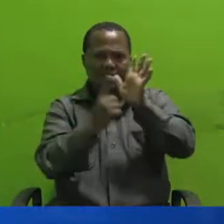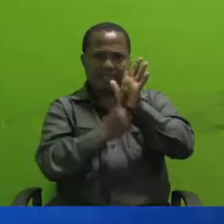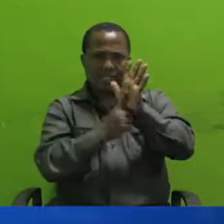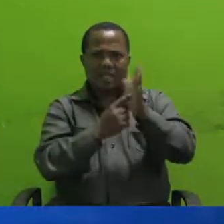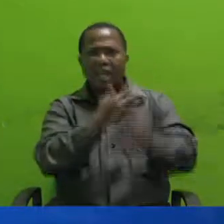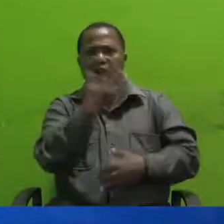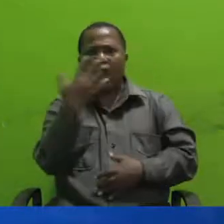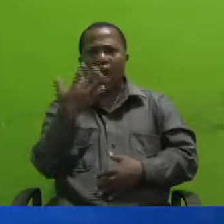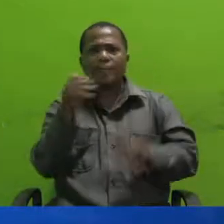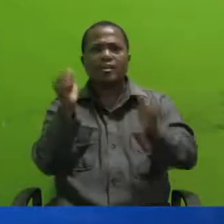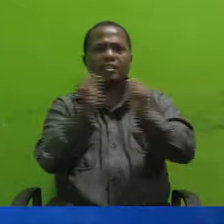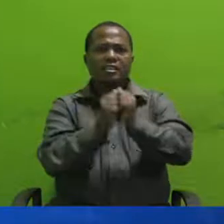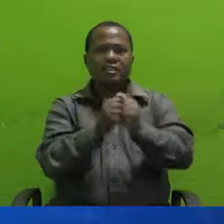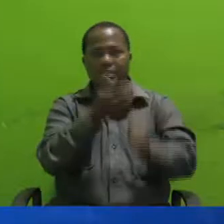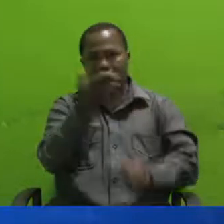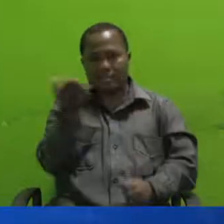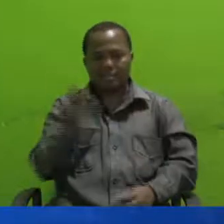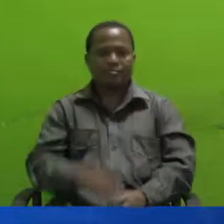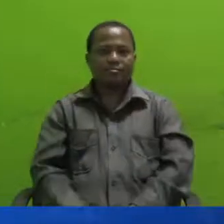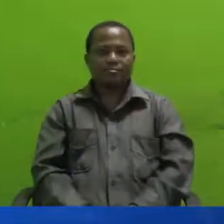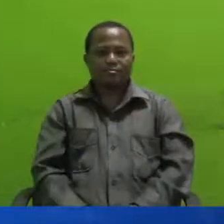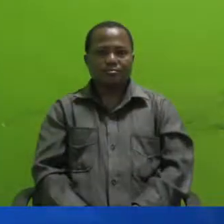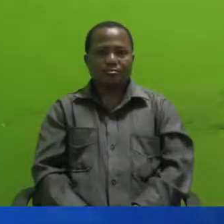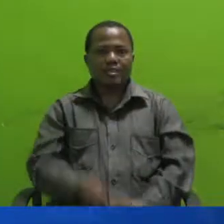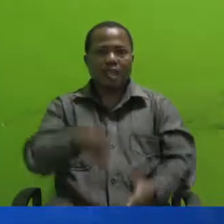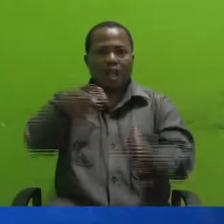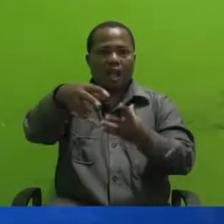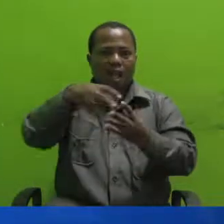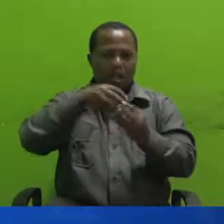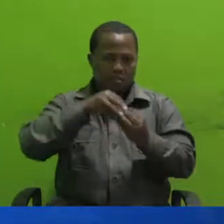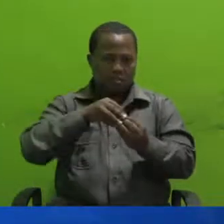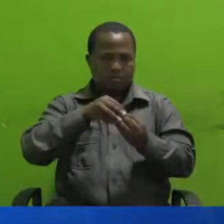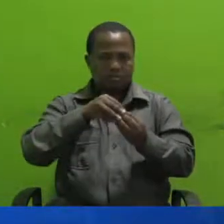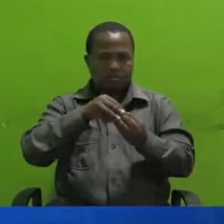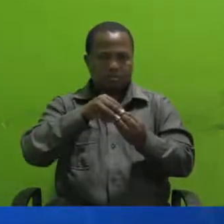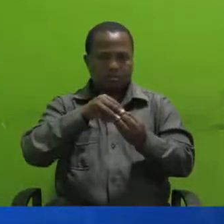3, and how many 2's in 10, which is 5. And